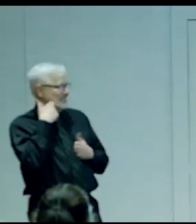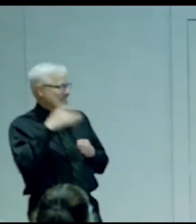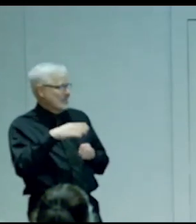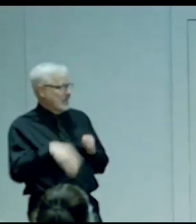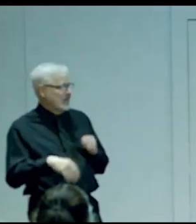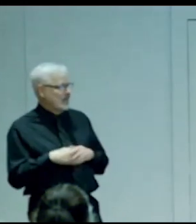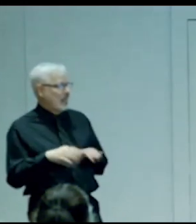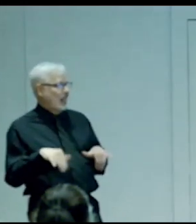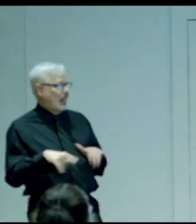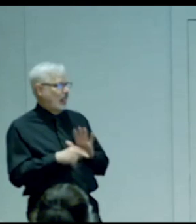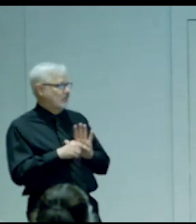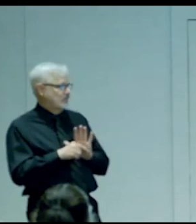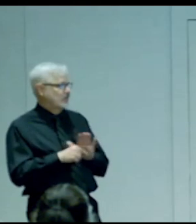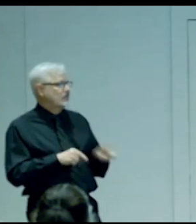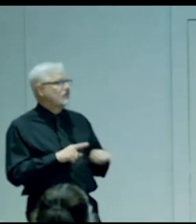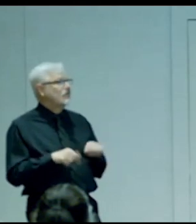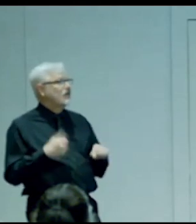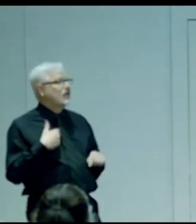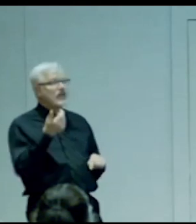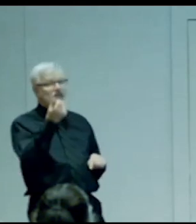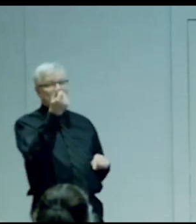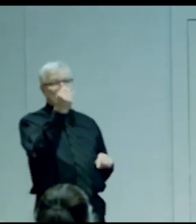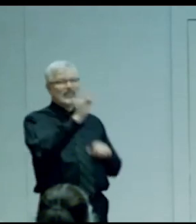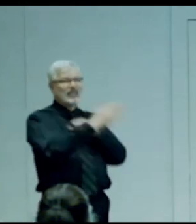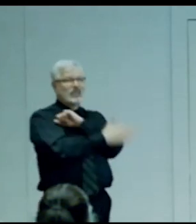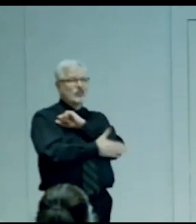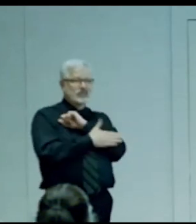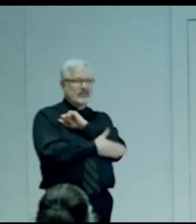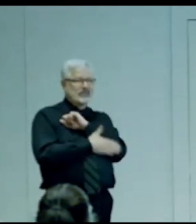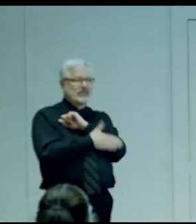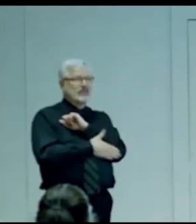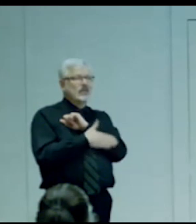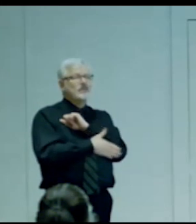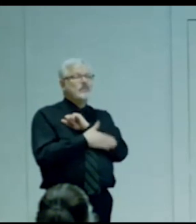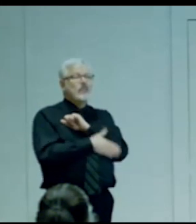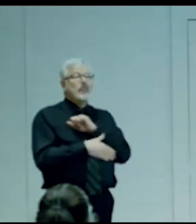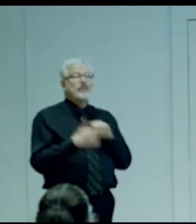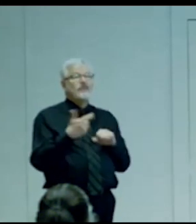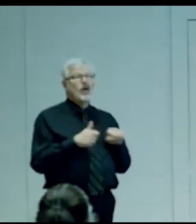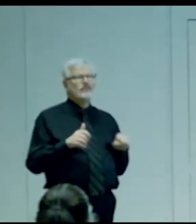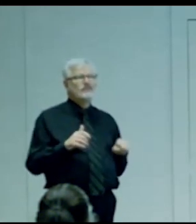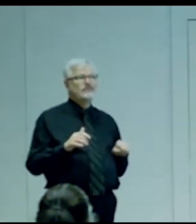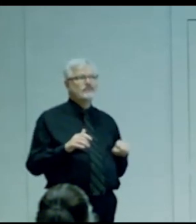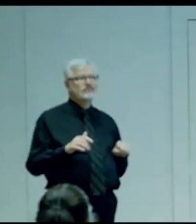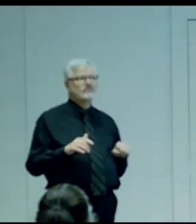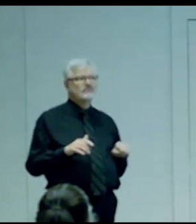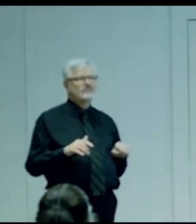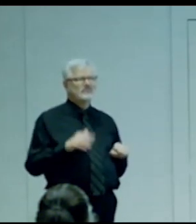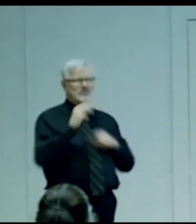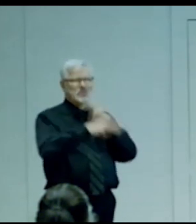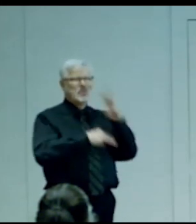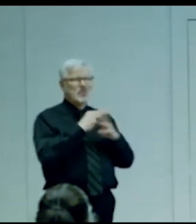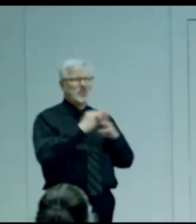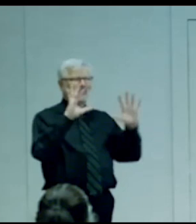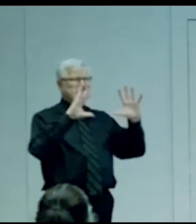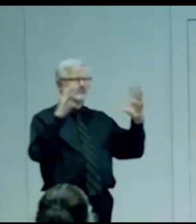We haven't published it yet, but we had 19 countries from around, quite a bit around the world